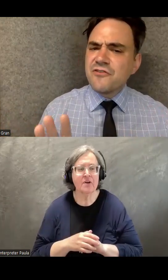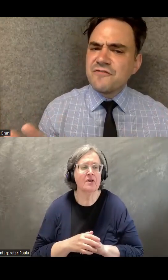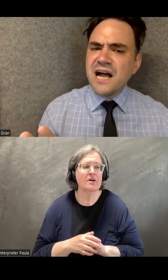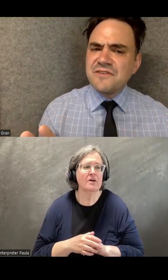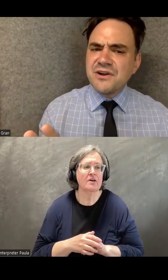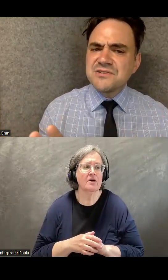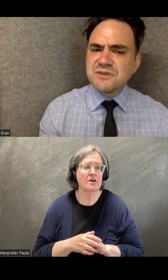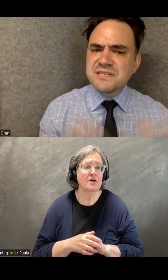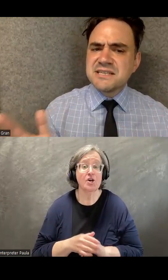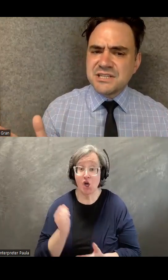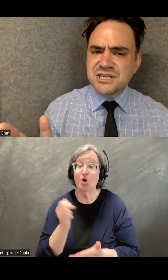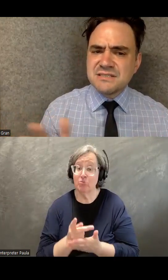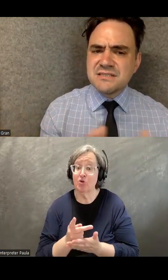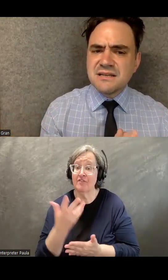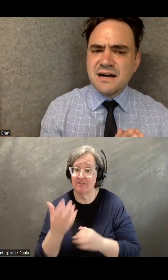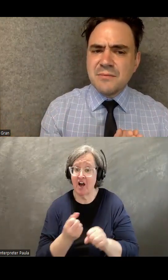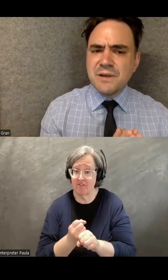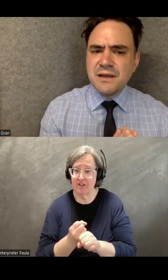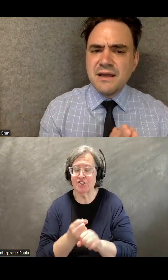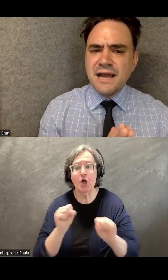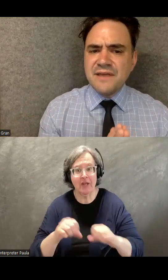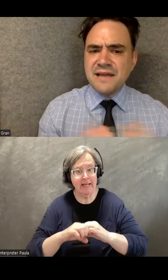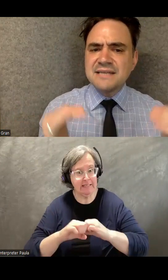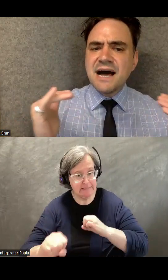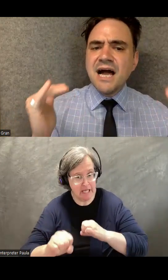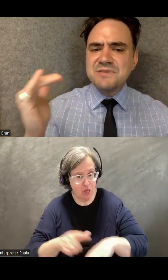Typically approved for 5 years with extensions.